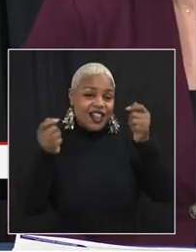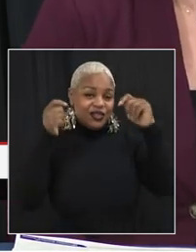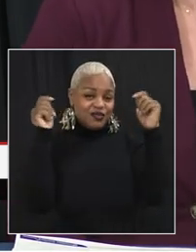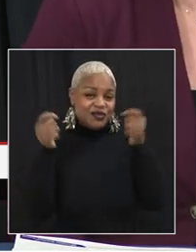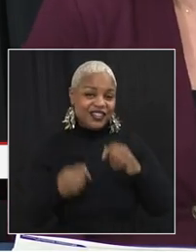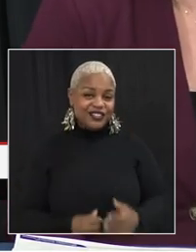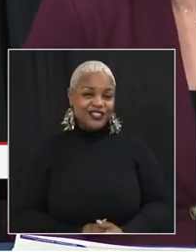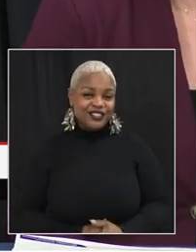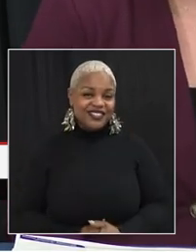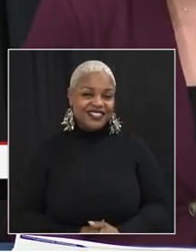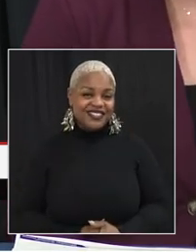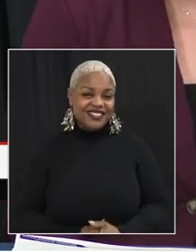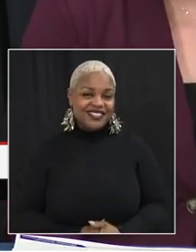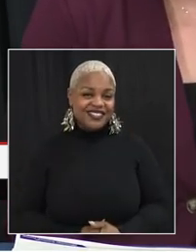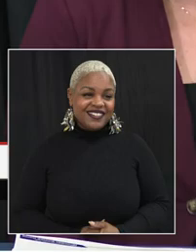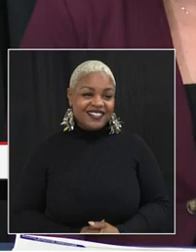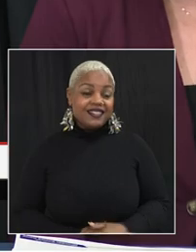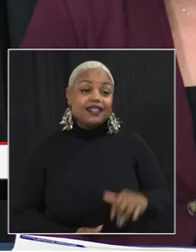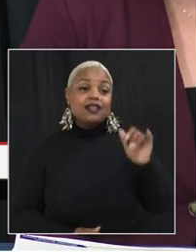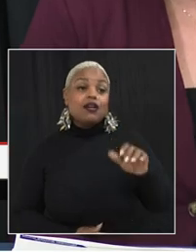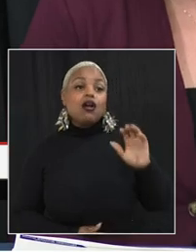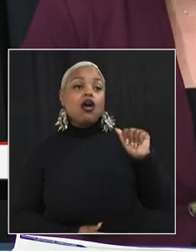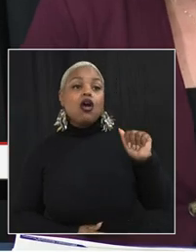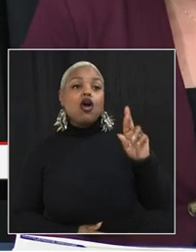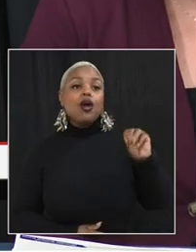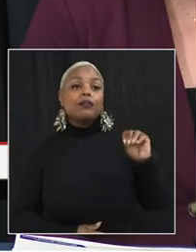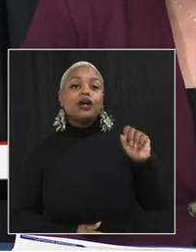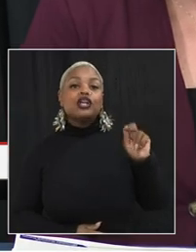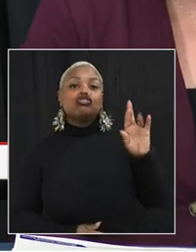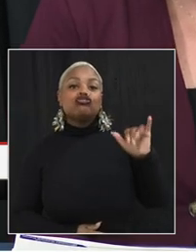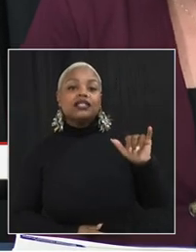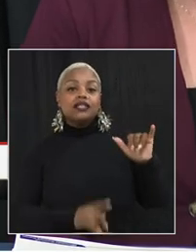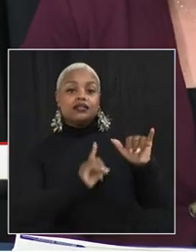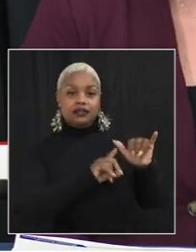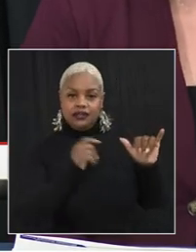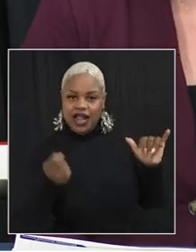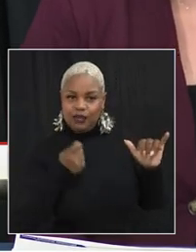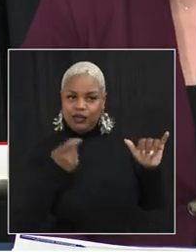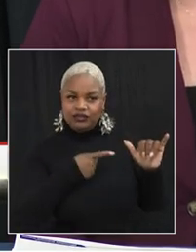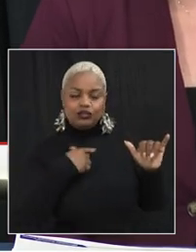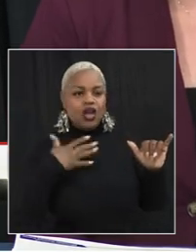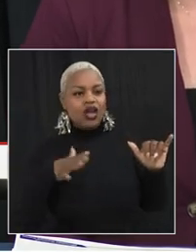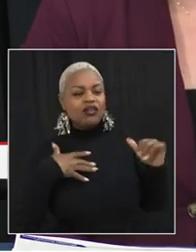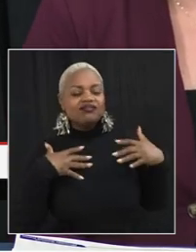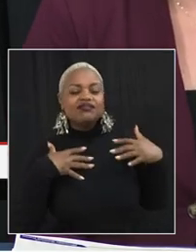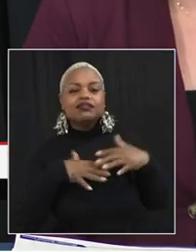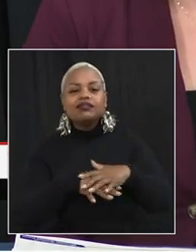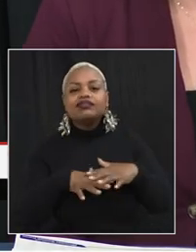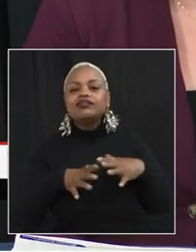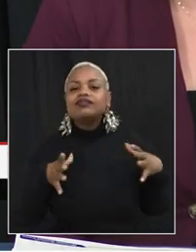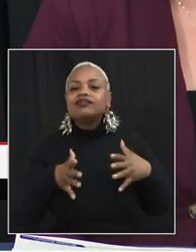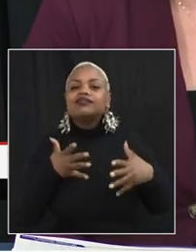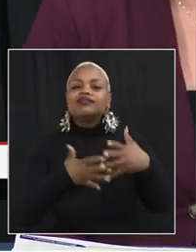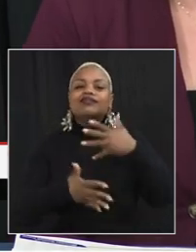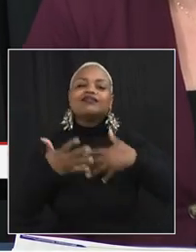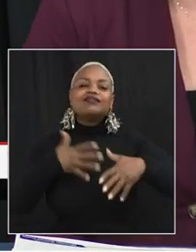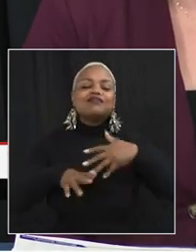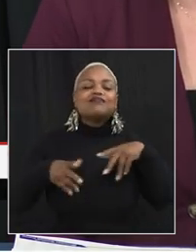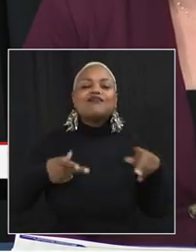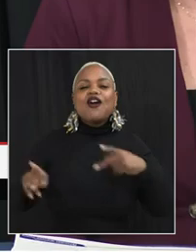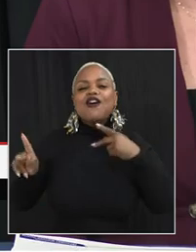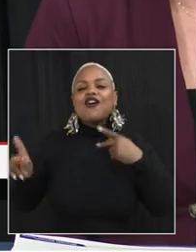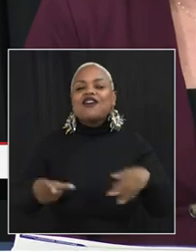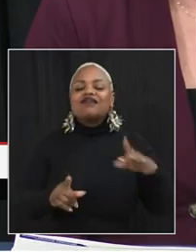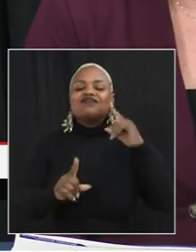at the Stadium Armory. And we have fostered reputations as events that keep the morale of DC seniors upbeat and